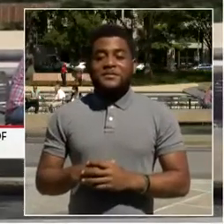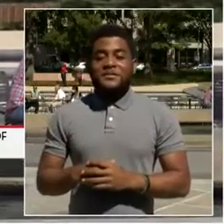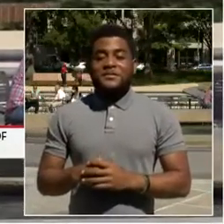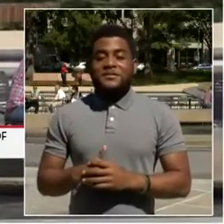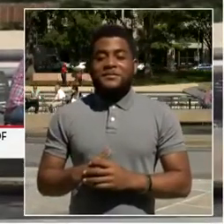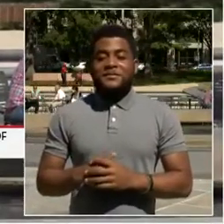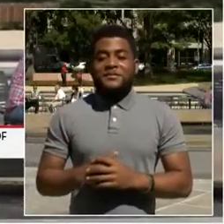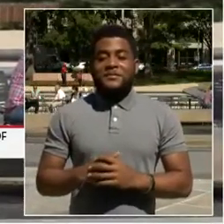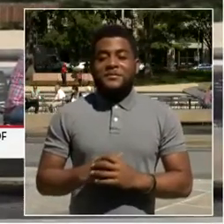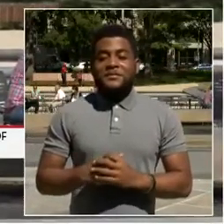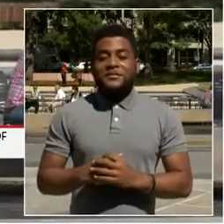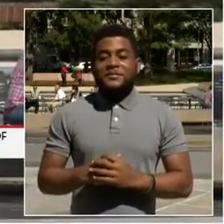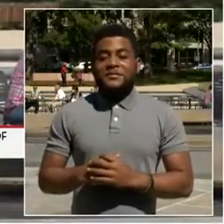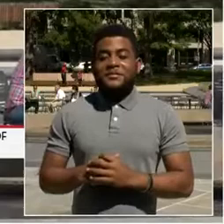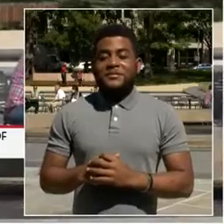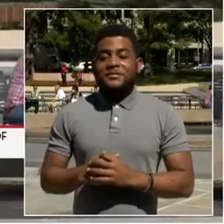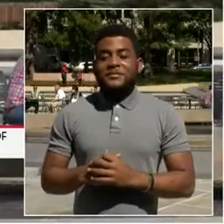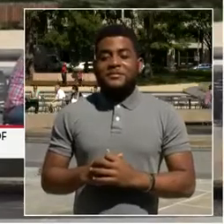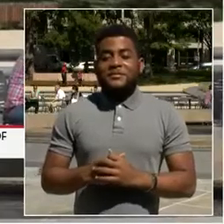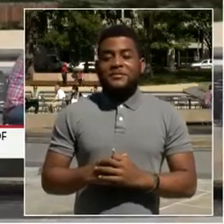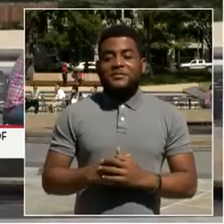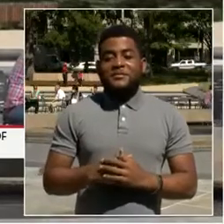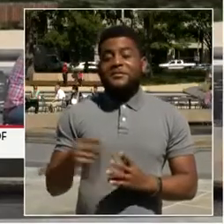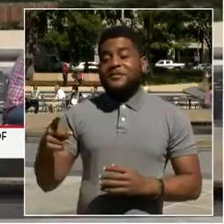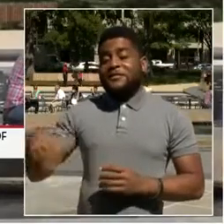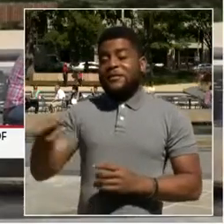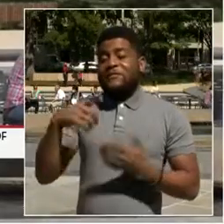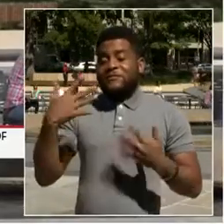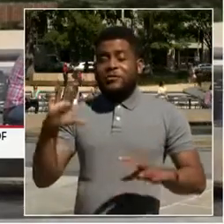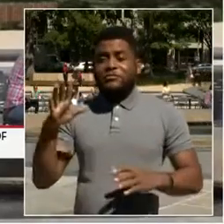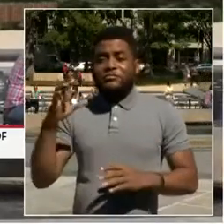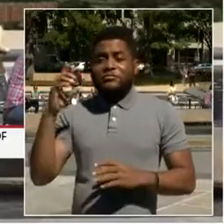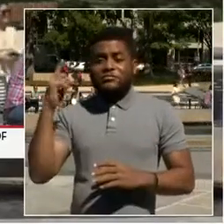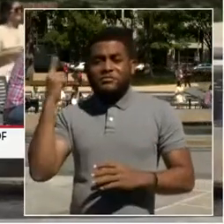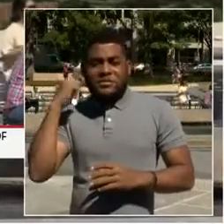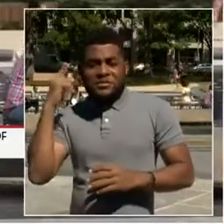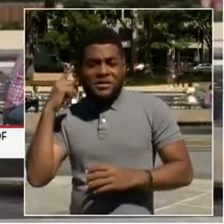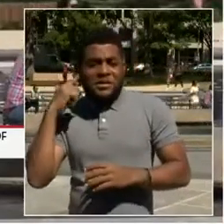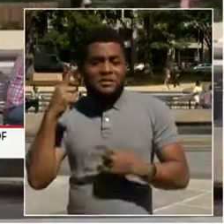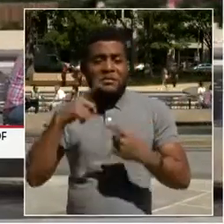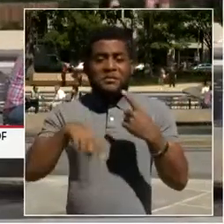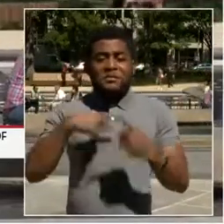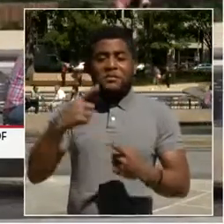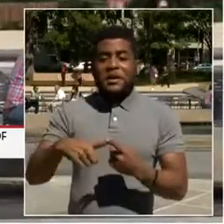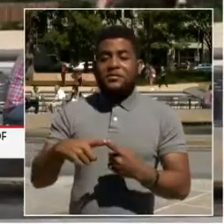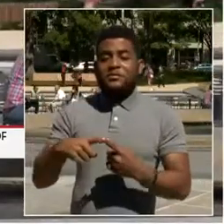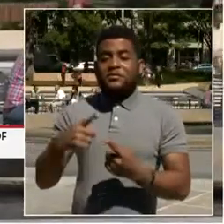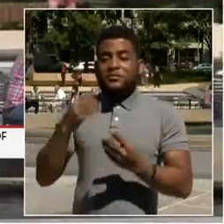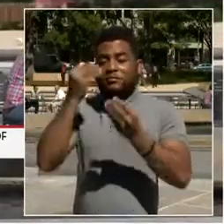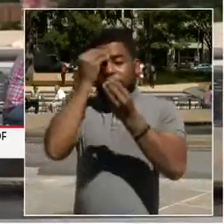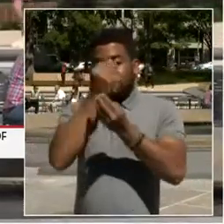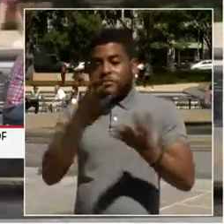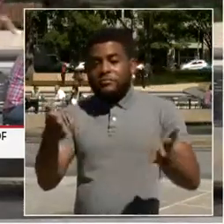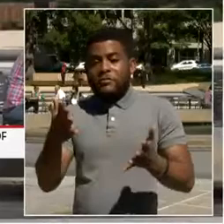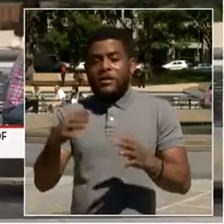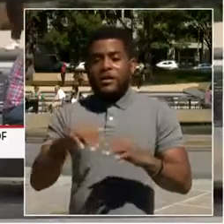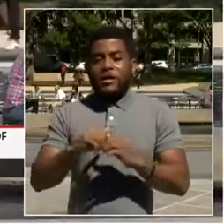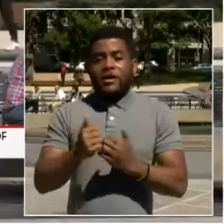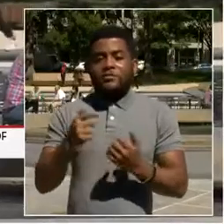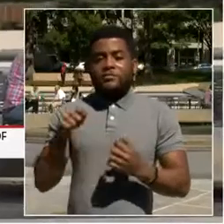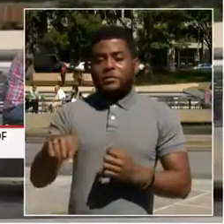You've already heard a little bit about how we have gotten here. It's been a vision that the city